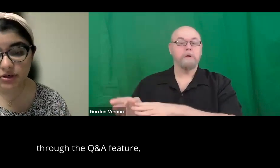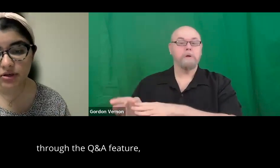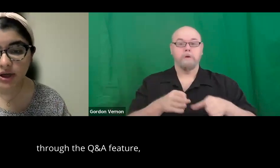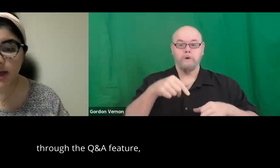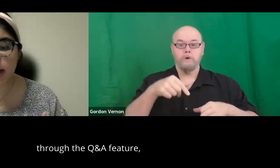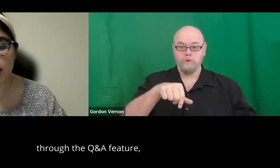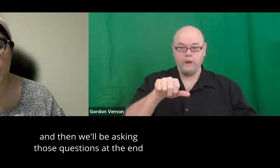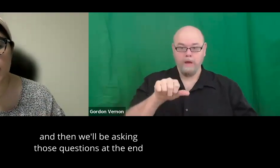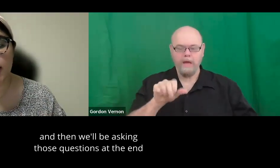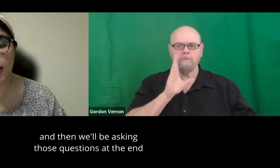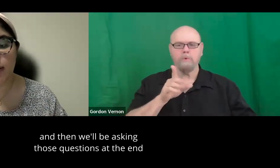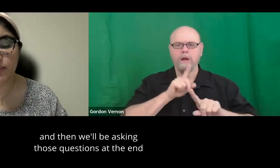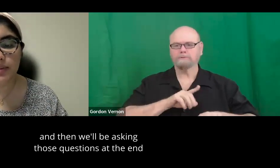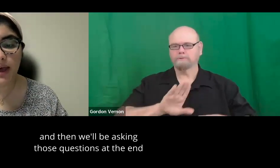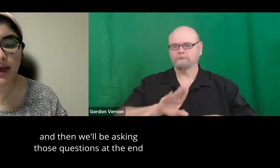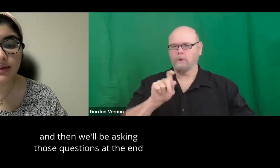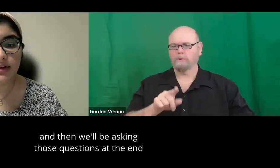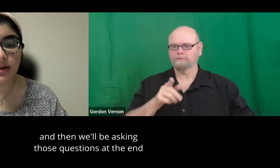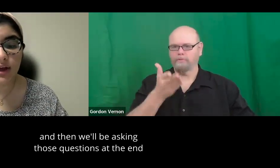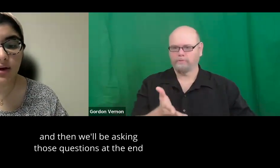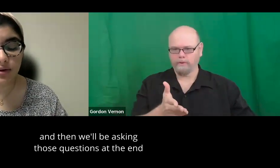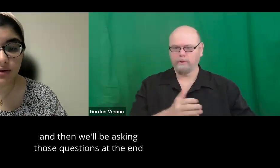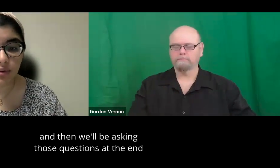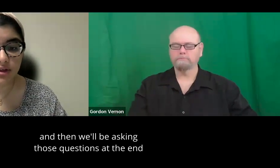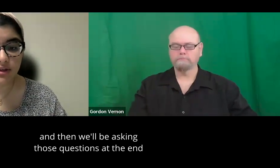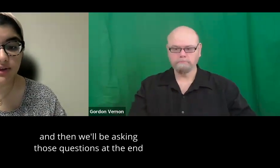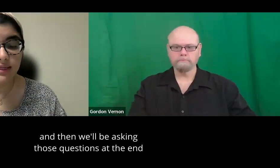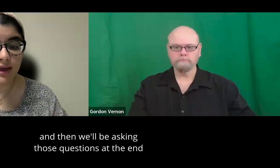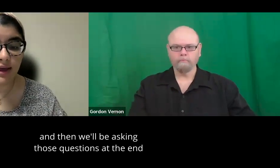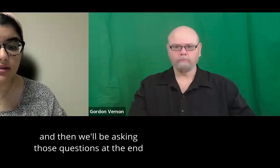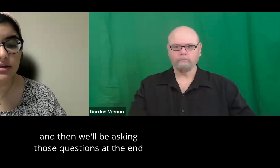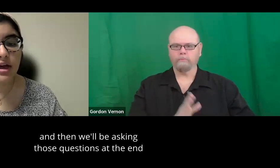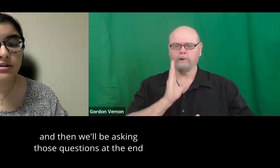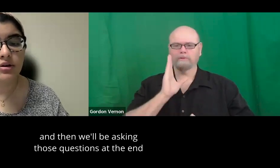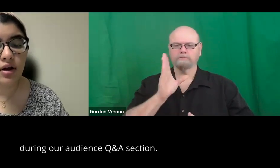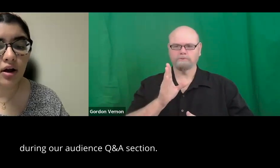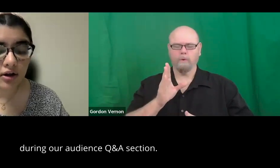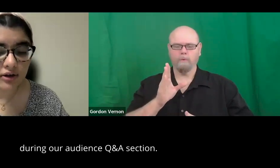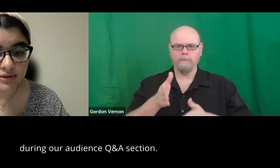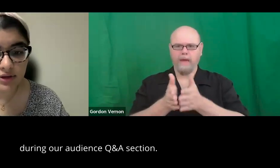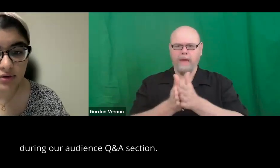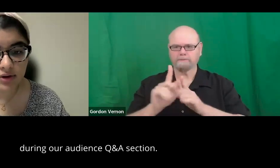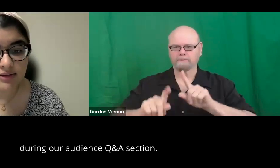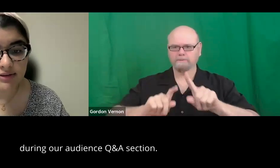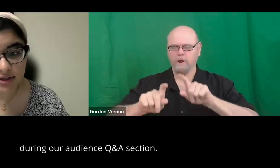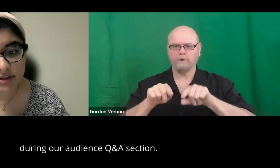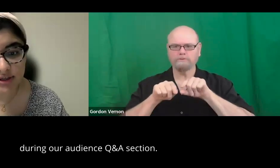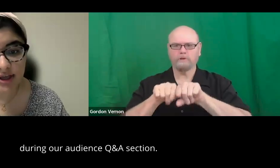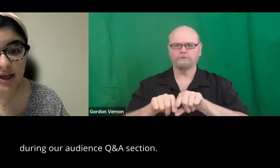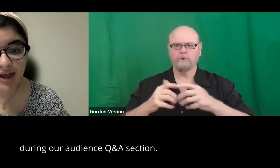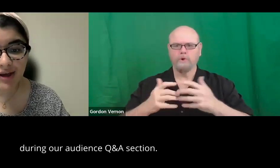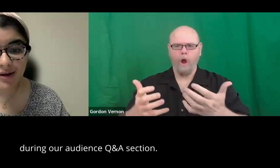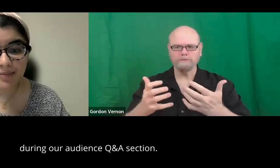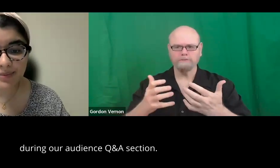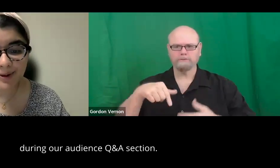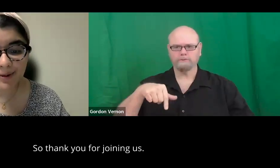Q&A feature, and then we'll be asking those questions at the end during our audience Q&A